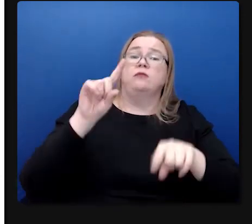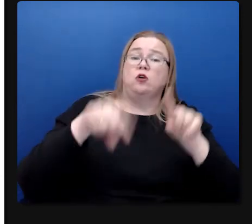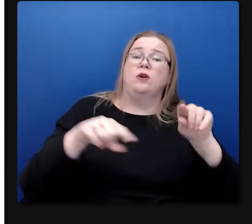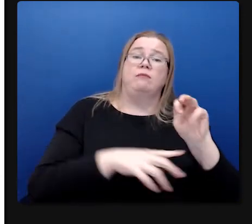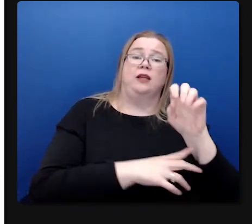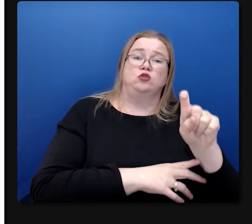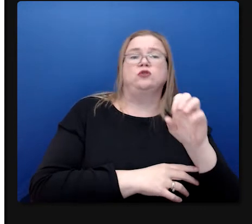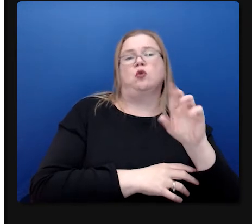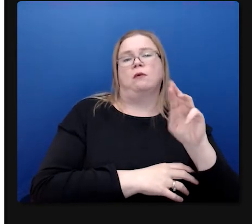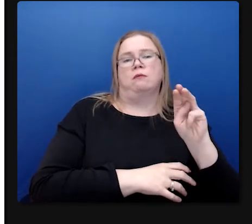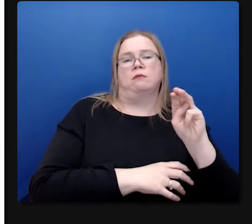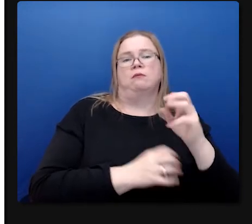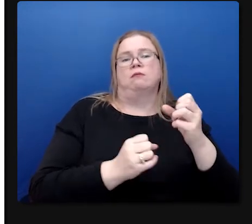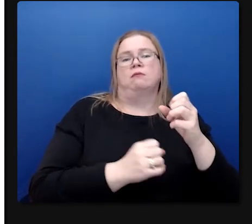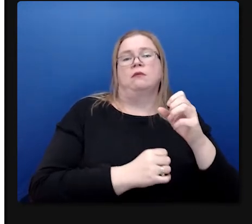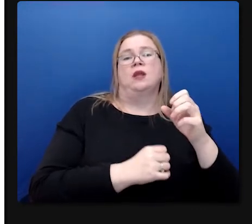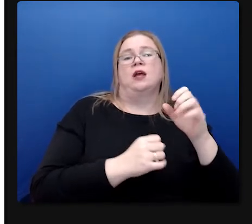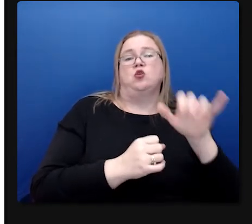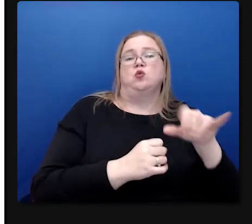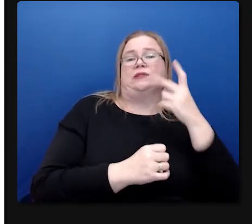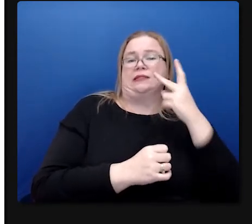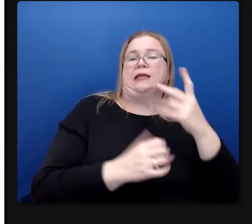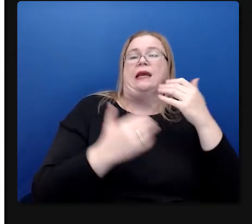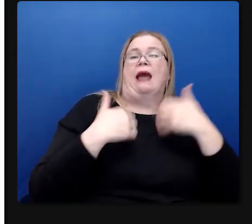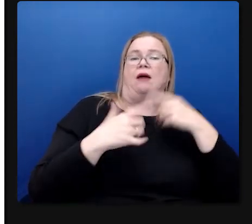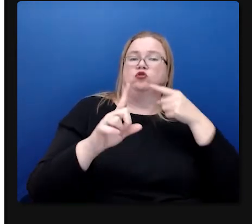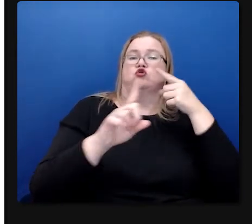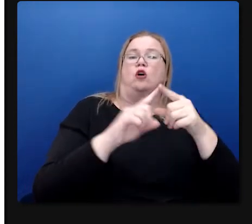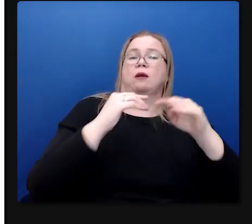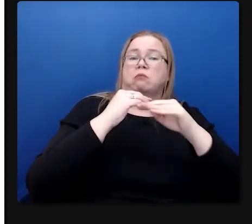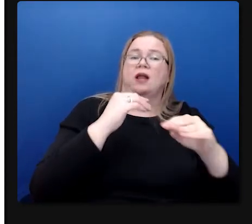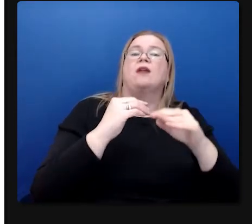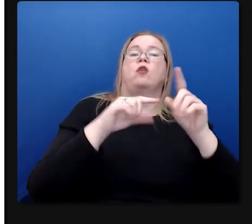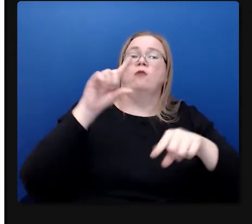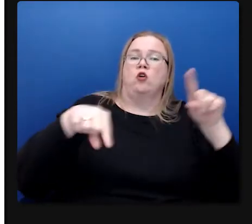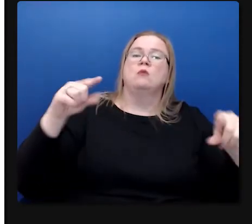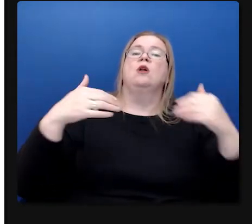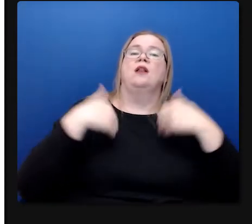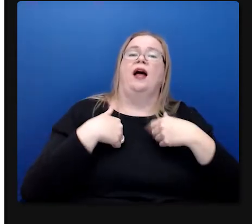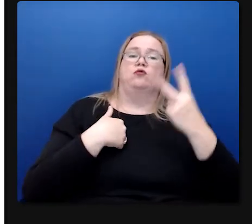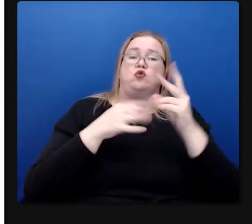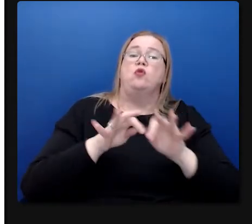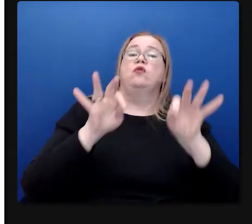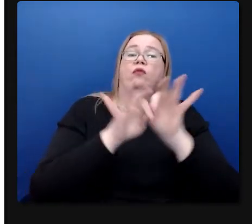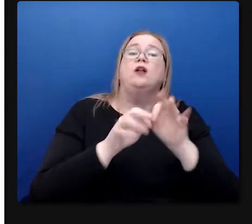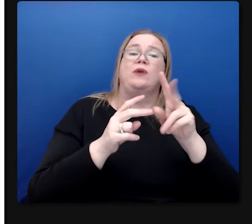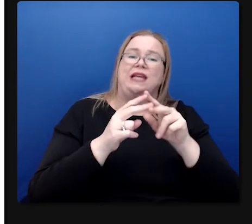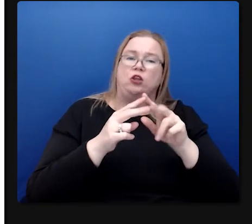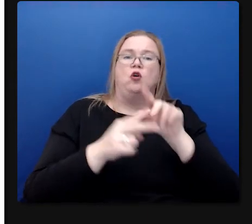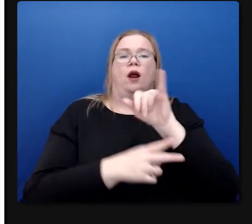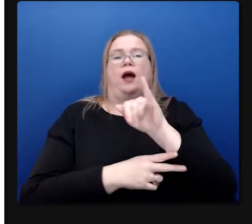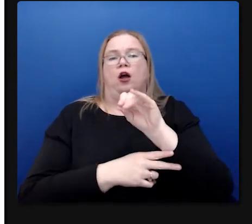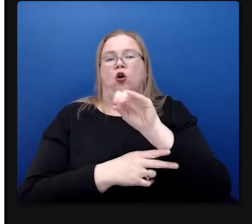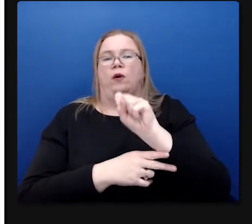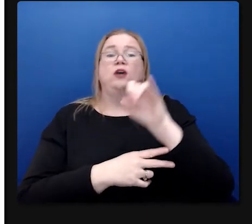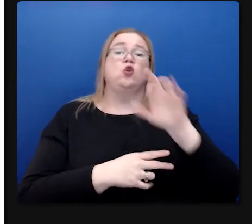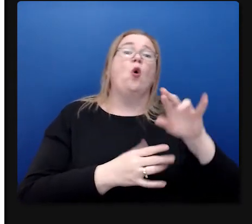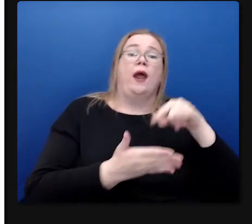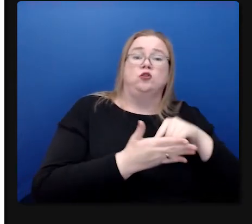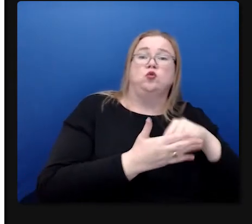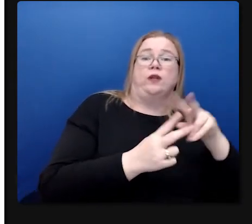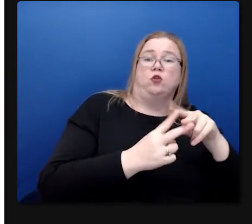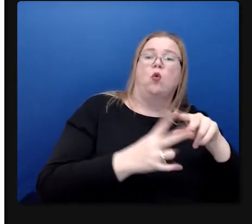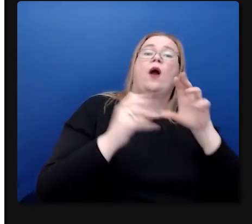variable matrices or matrices, where you can see we have this target platform variable that has two values. It can be either iOS or